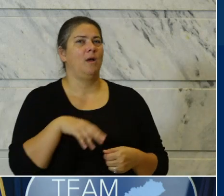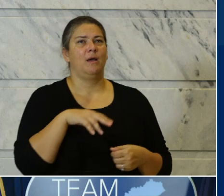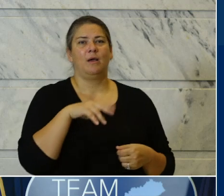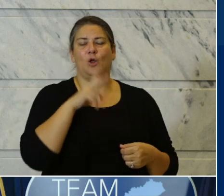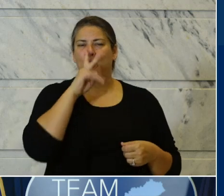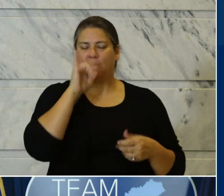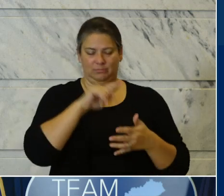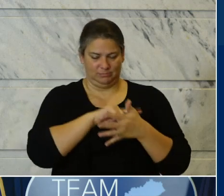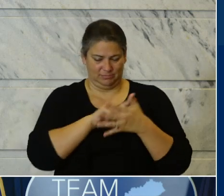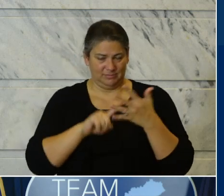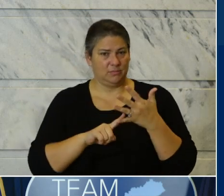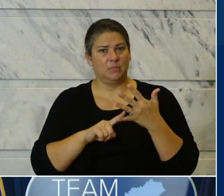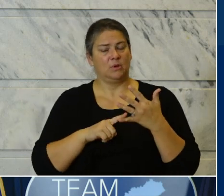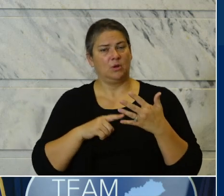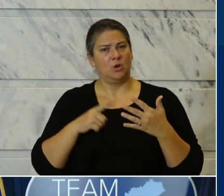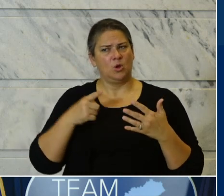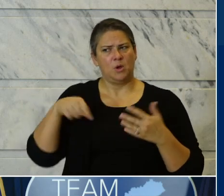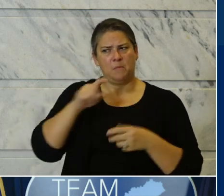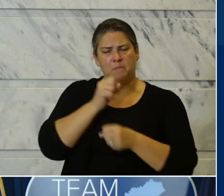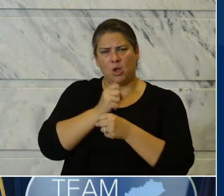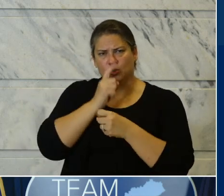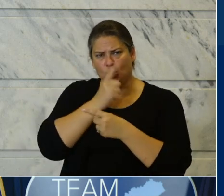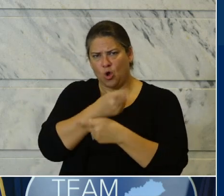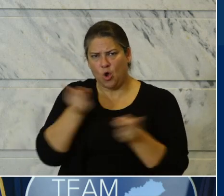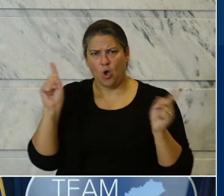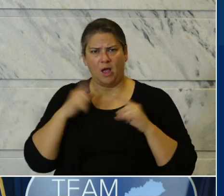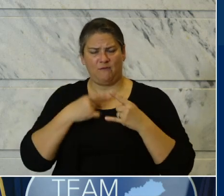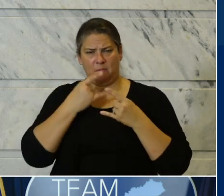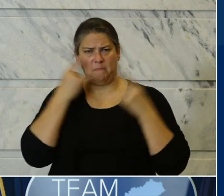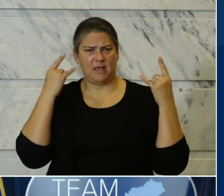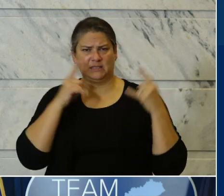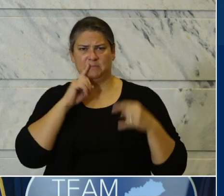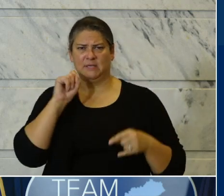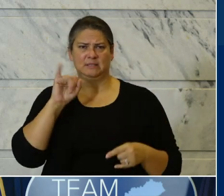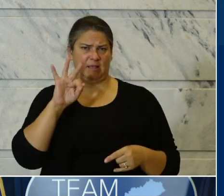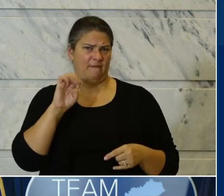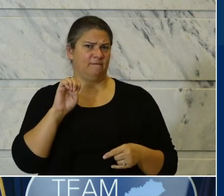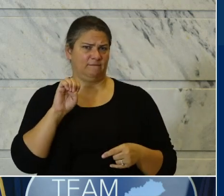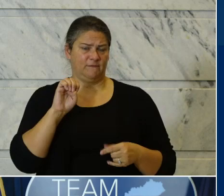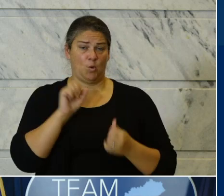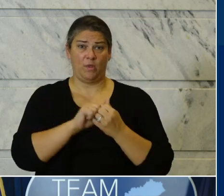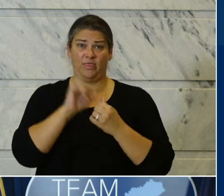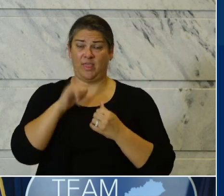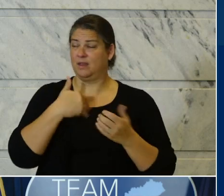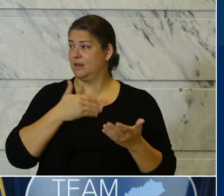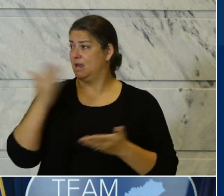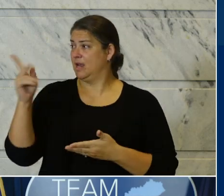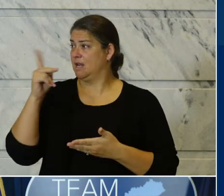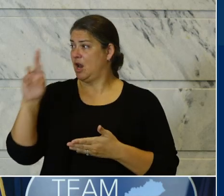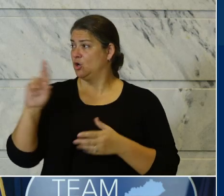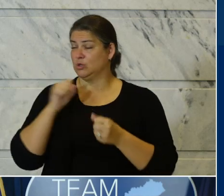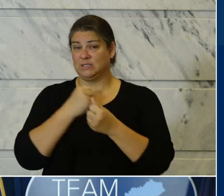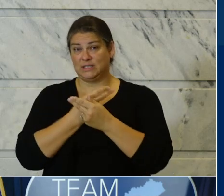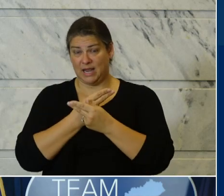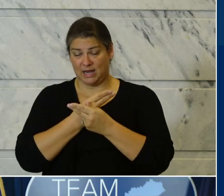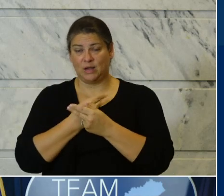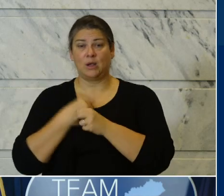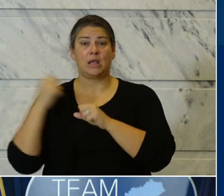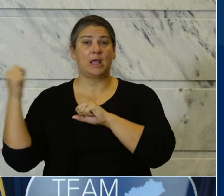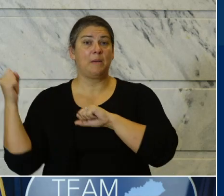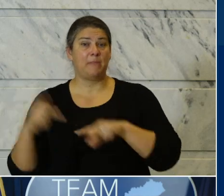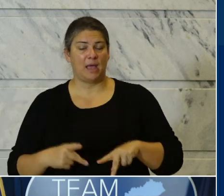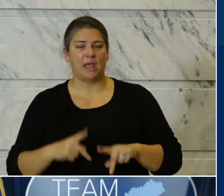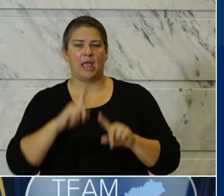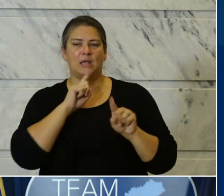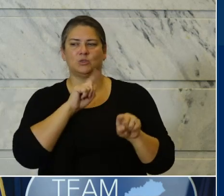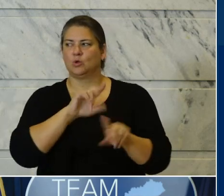ensuring that everybody out there can have a mask to stay safe? With that, I'm going to turn it over to Dr. Stack, and then we'll come back and